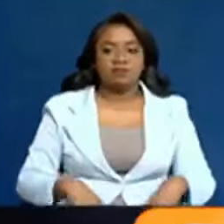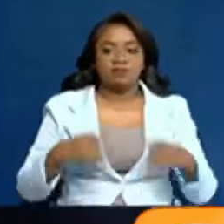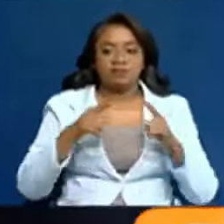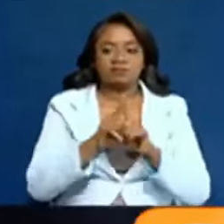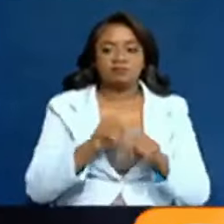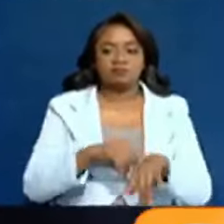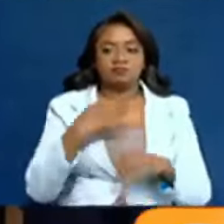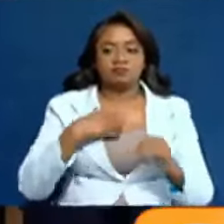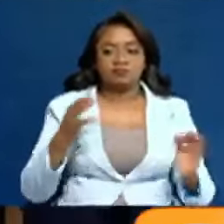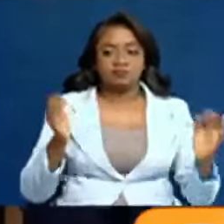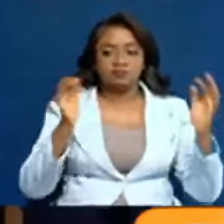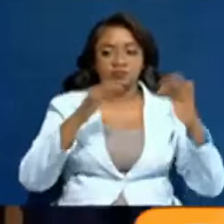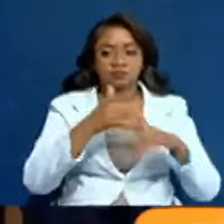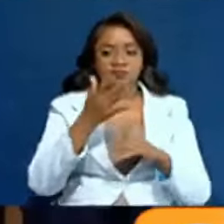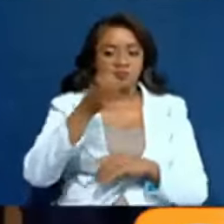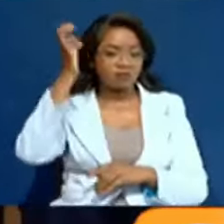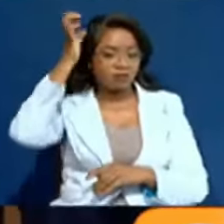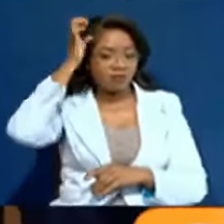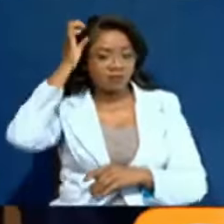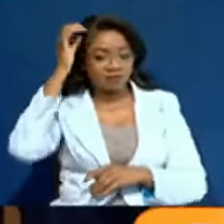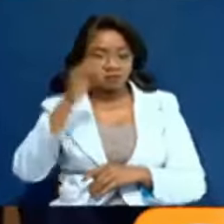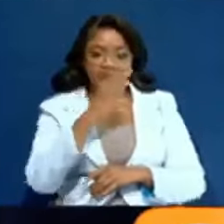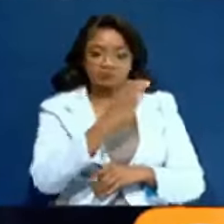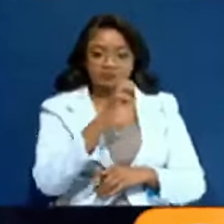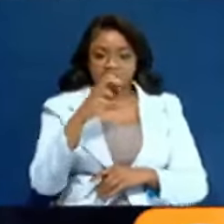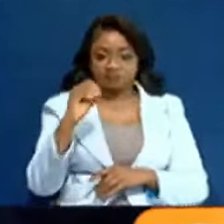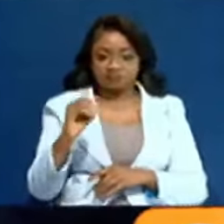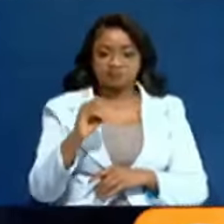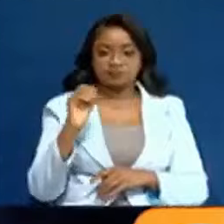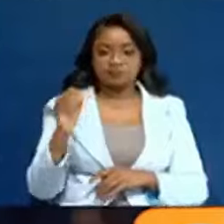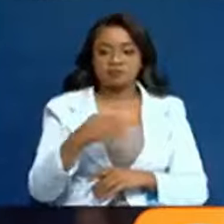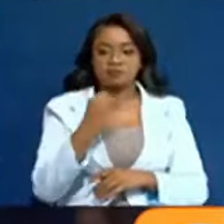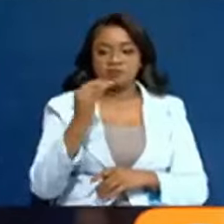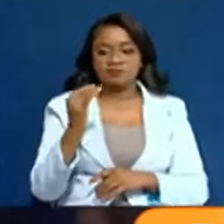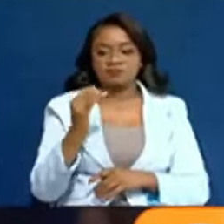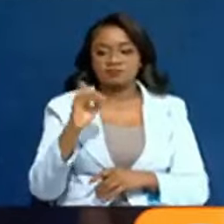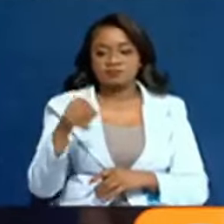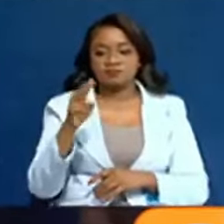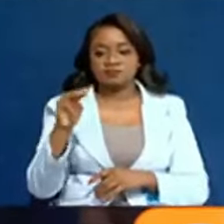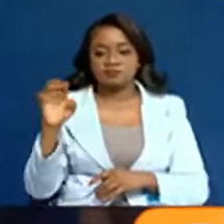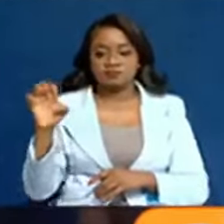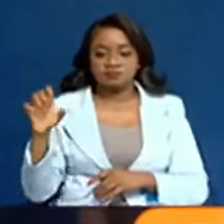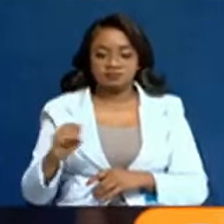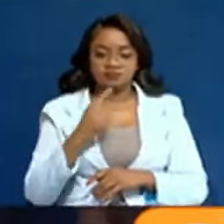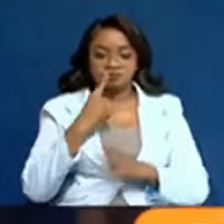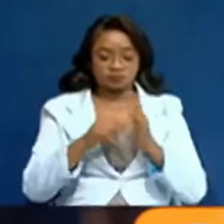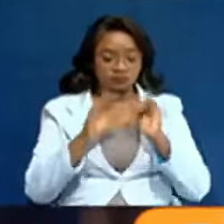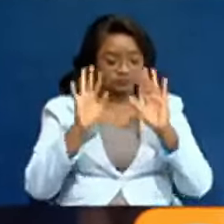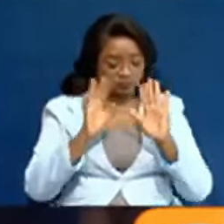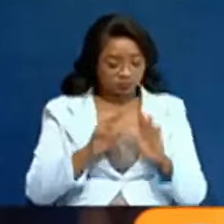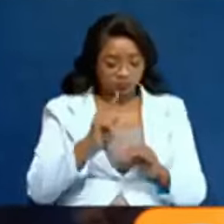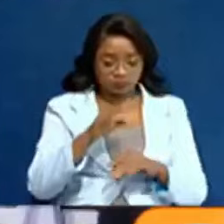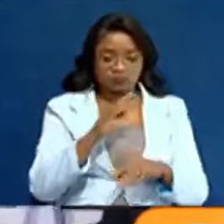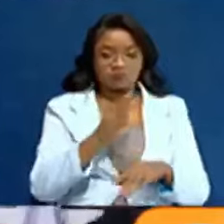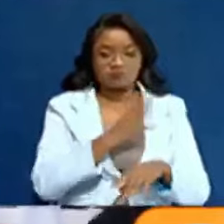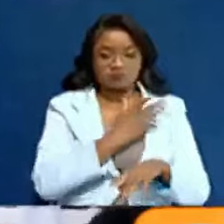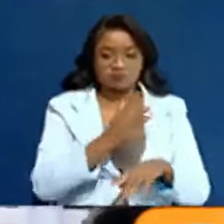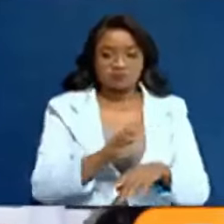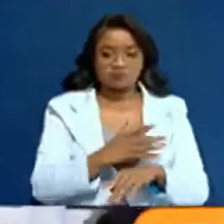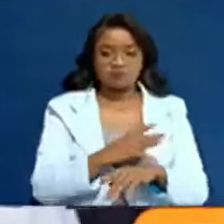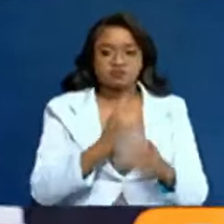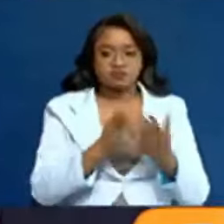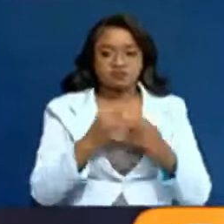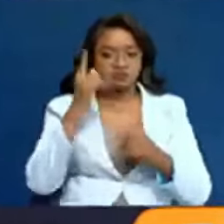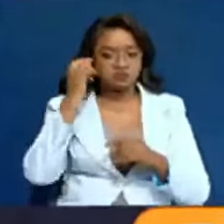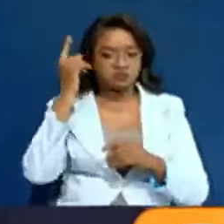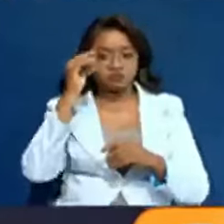Eldoret, Equity CEO Dr. James Mwangi praised the event for fostering creativity and critical thinking among students, a key